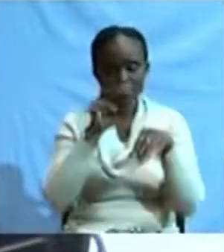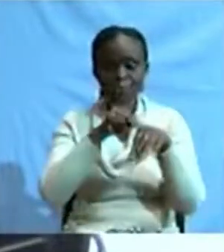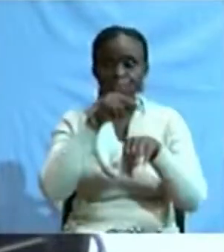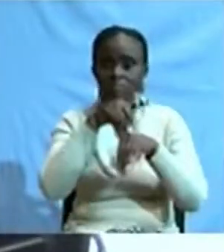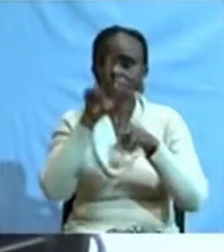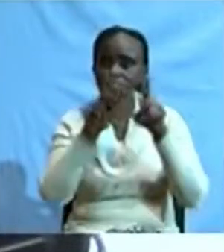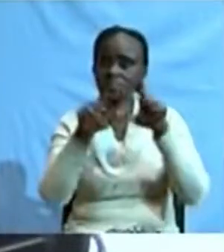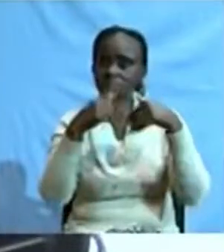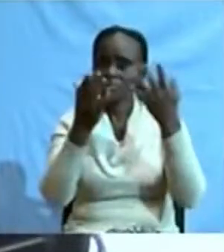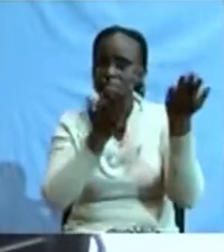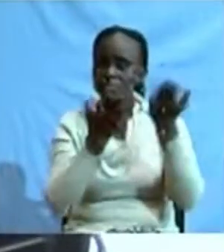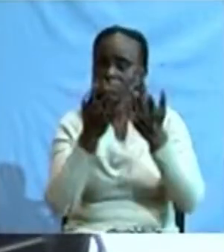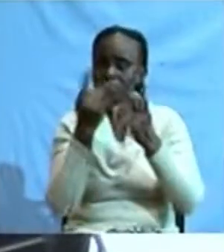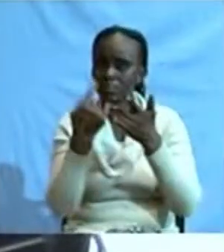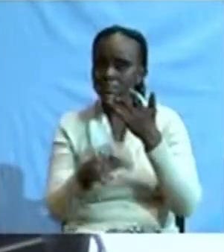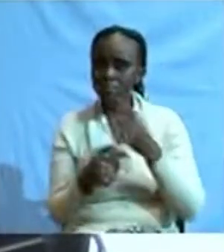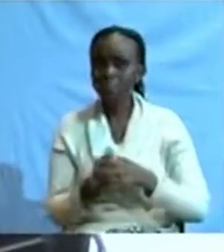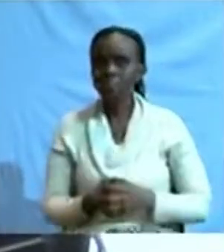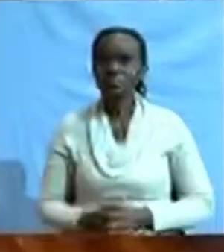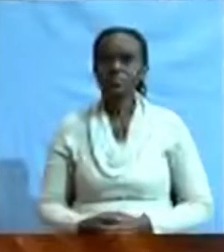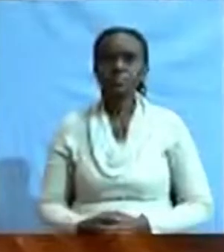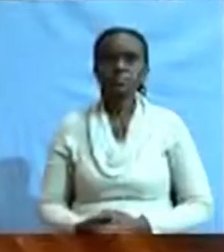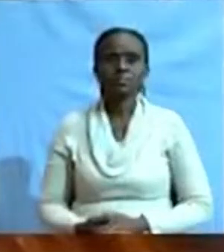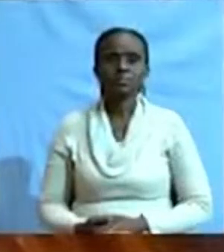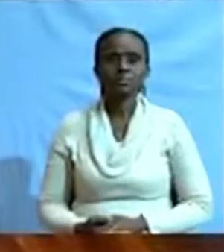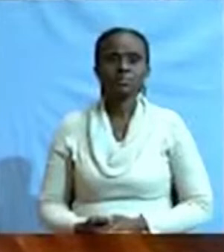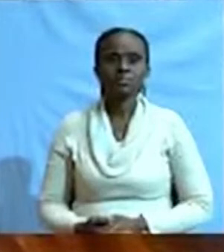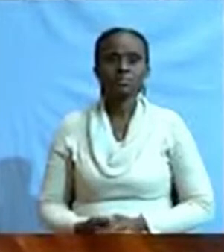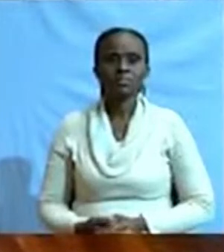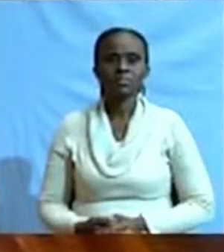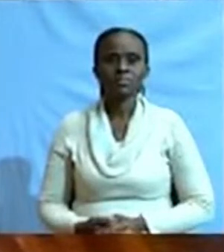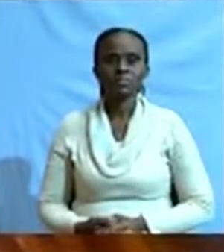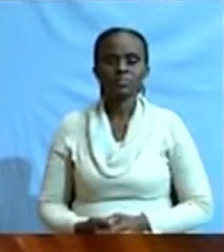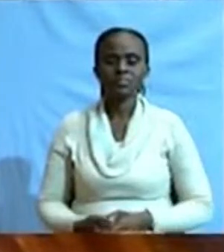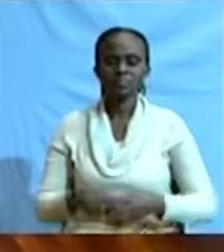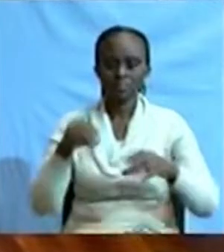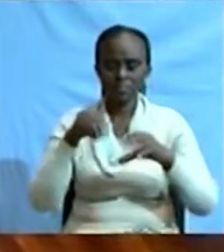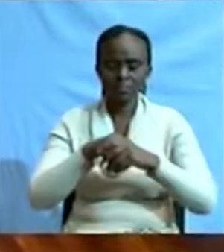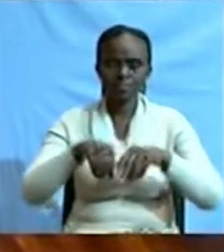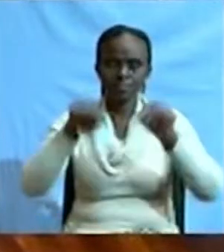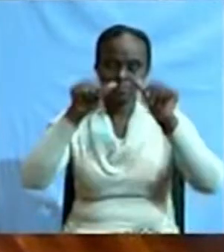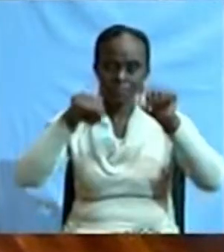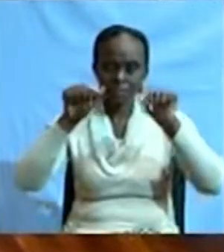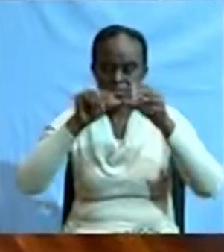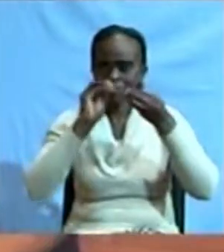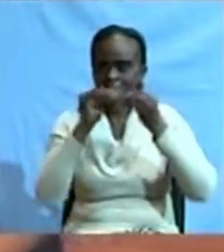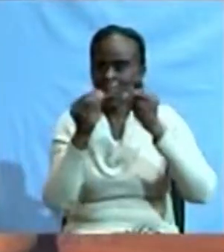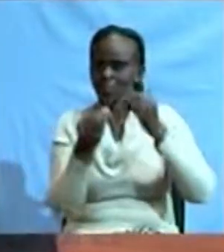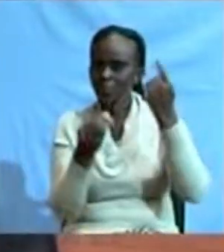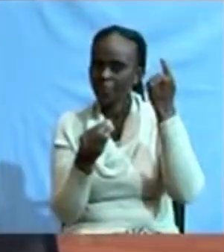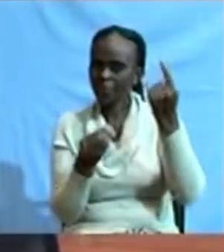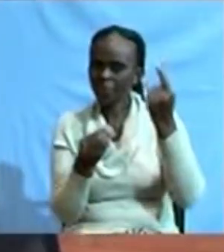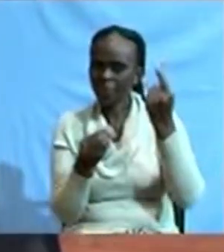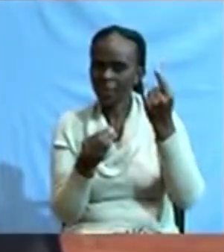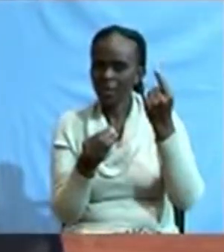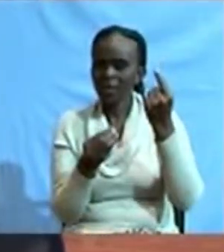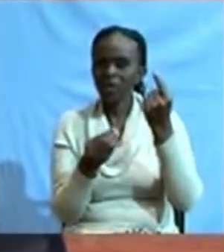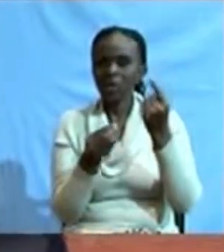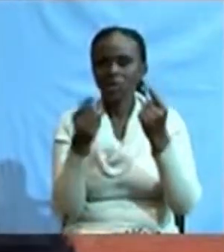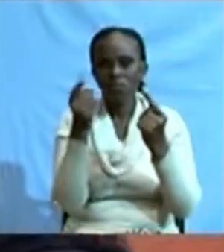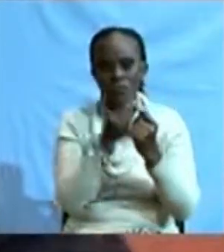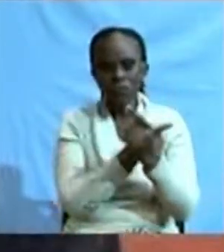people. Chair, the internal auditor has to come in, number one. Number two, out of